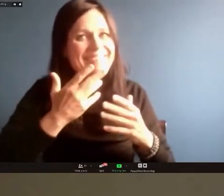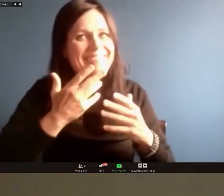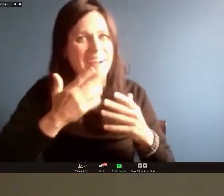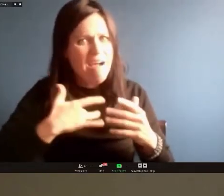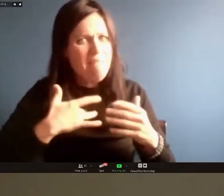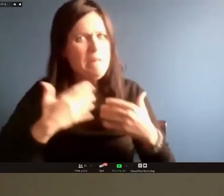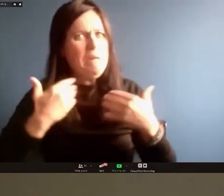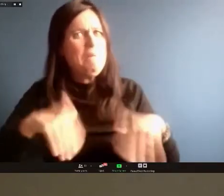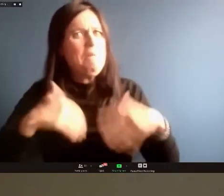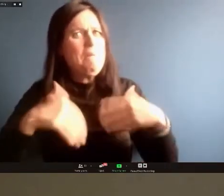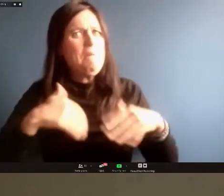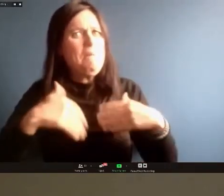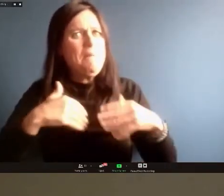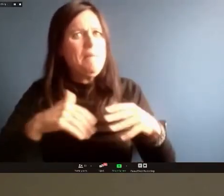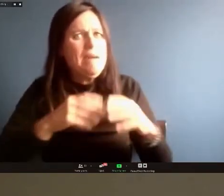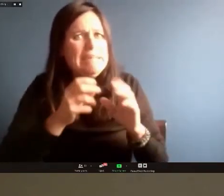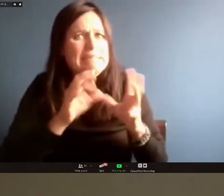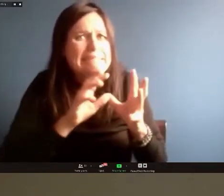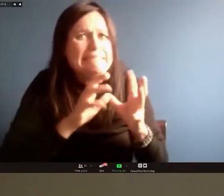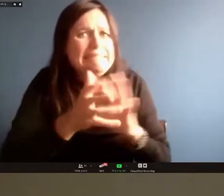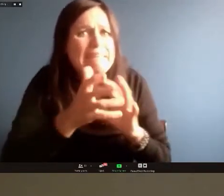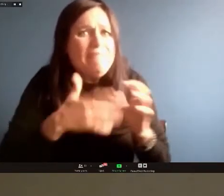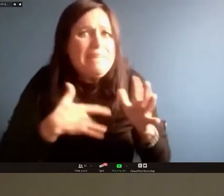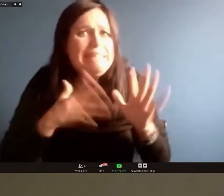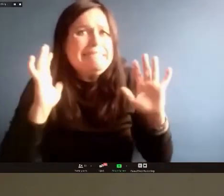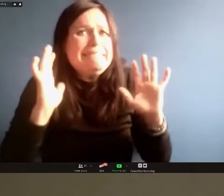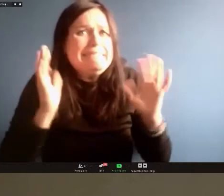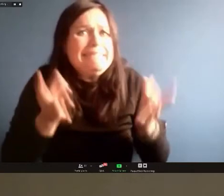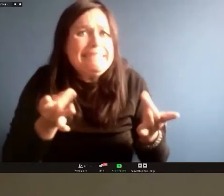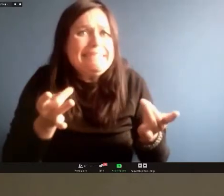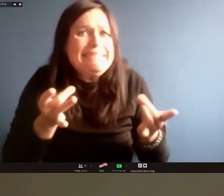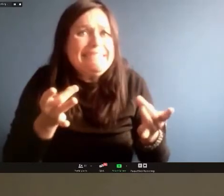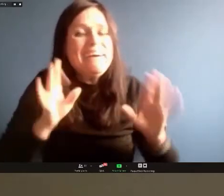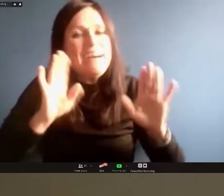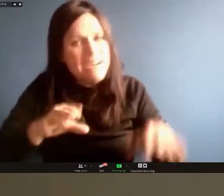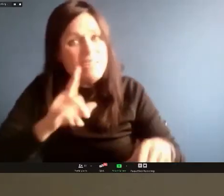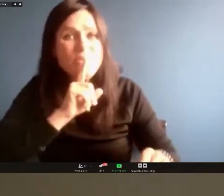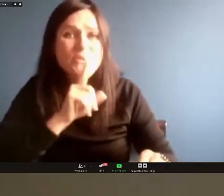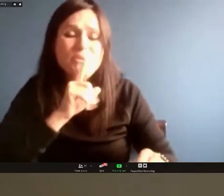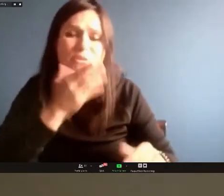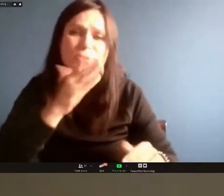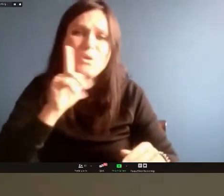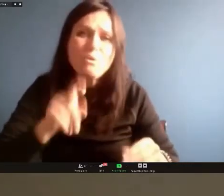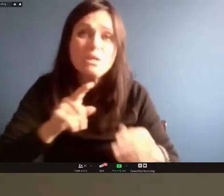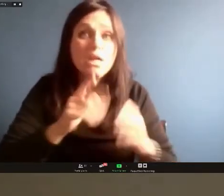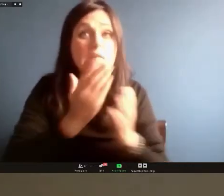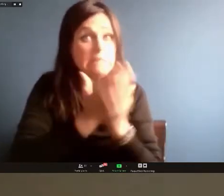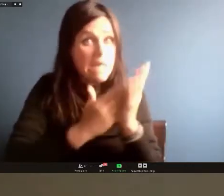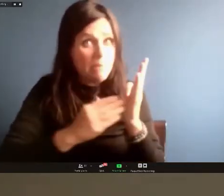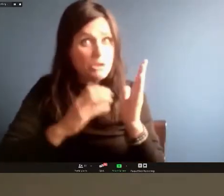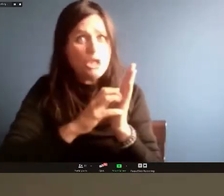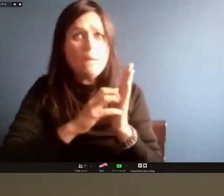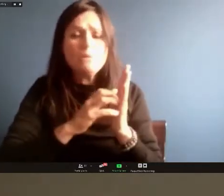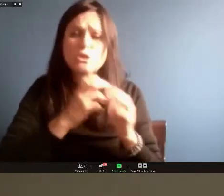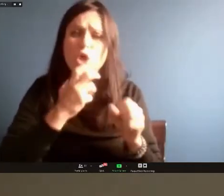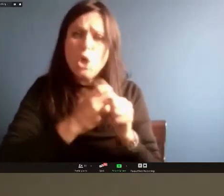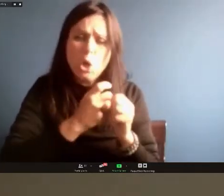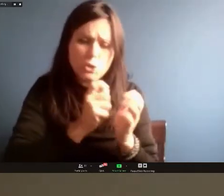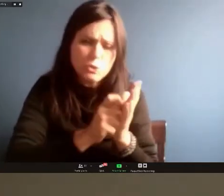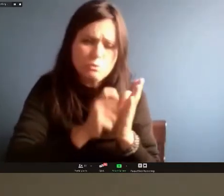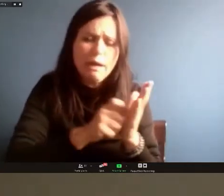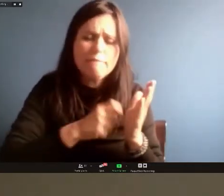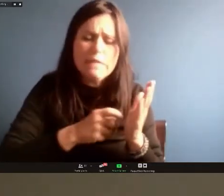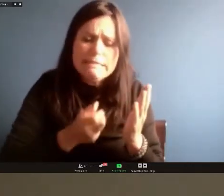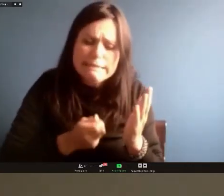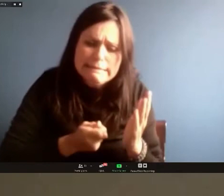Well, yes, in the sense that I have had chapters that I have found very hard to write. There